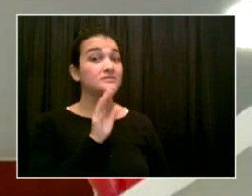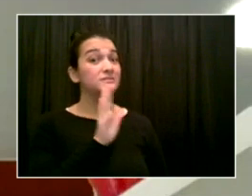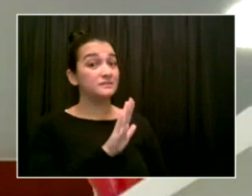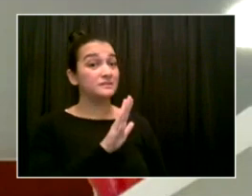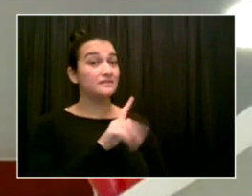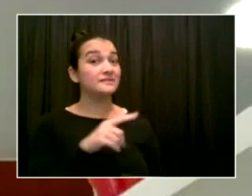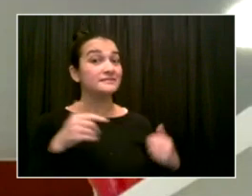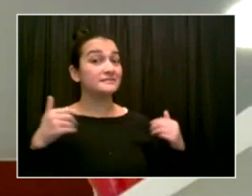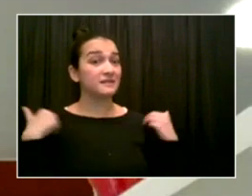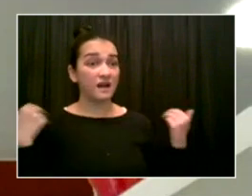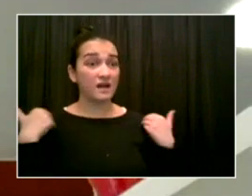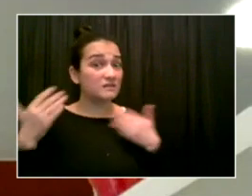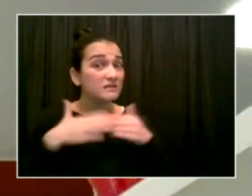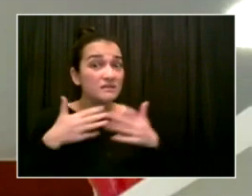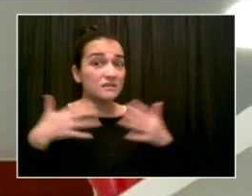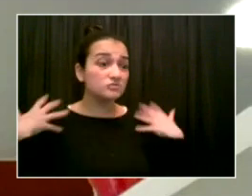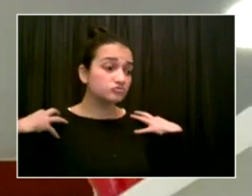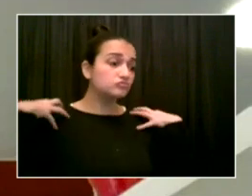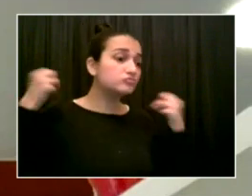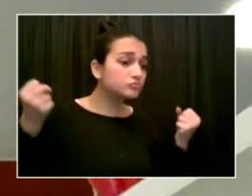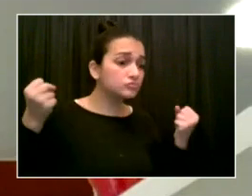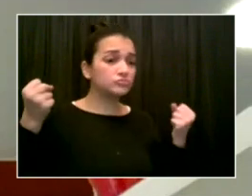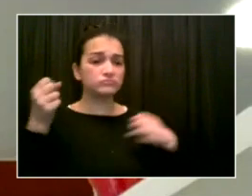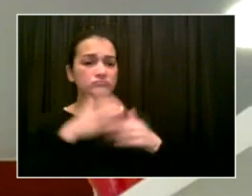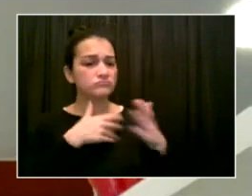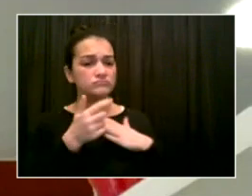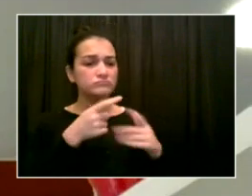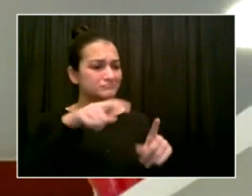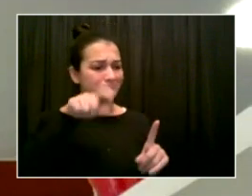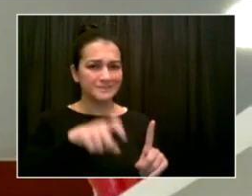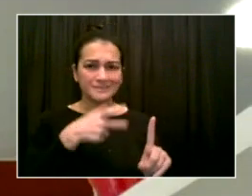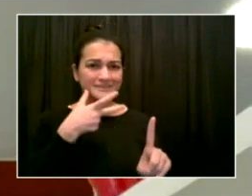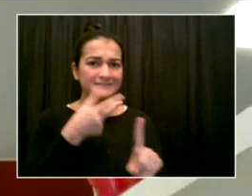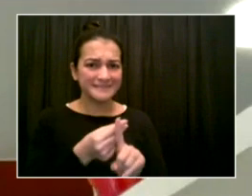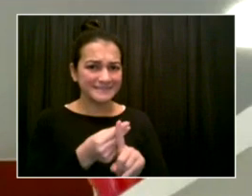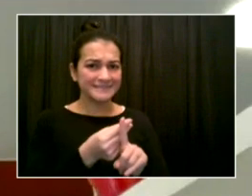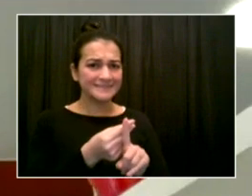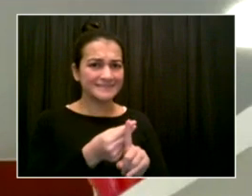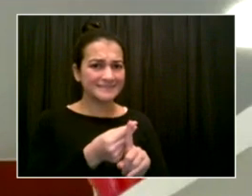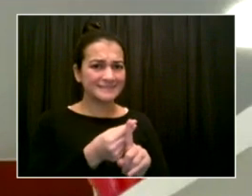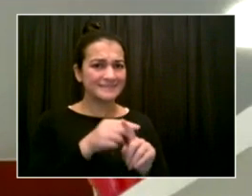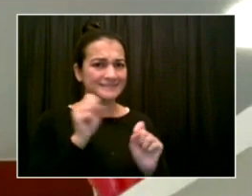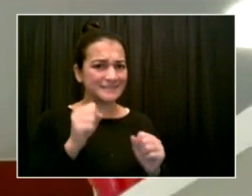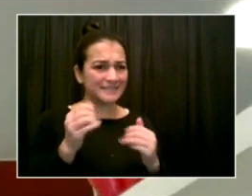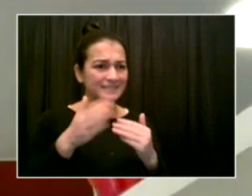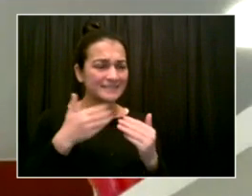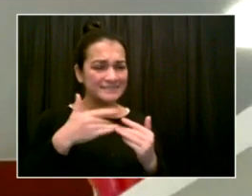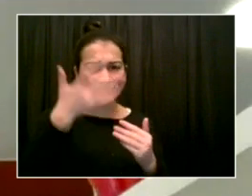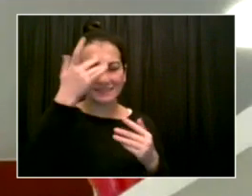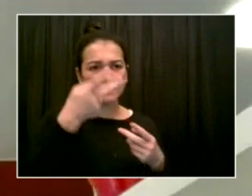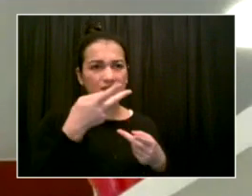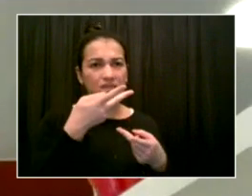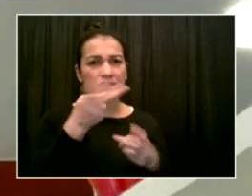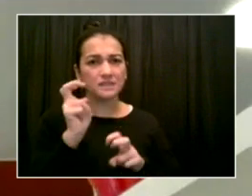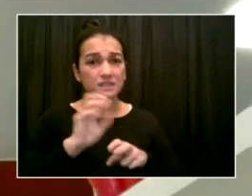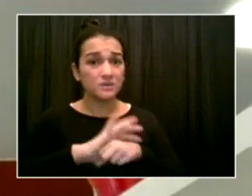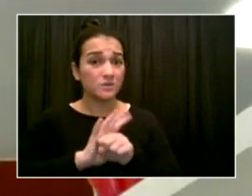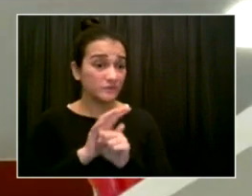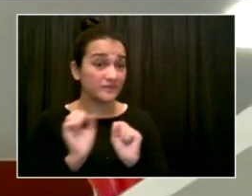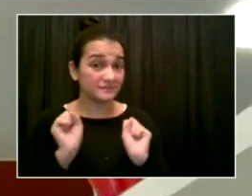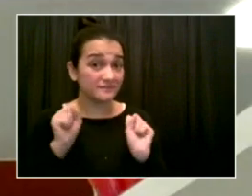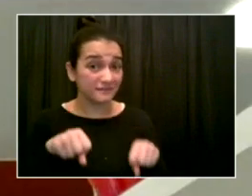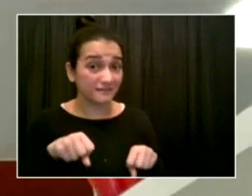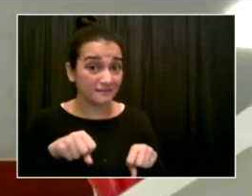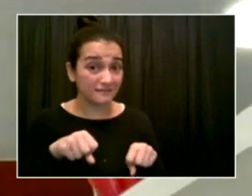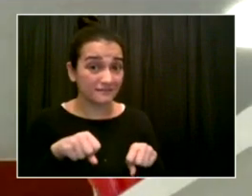for me as a primary care doctor is seeing some of my patients that are young people that were healthy suffer from long COVID, meaning